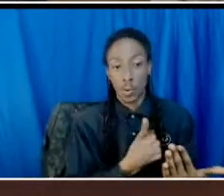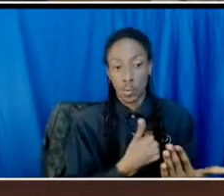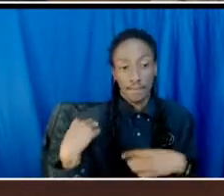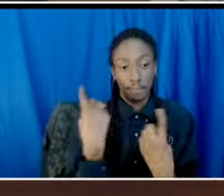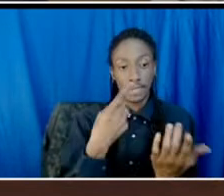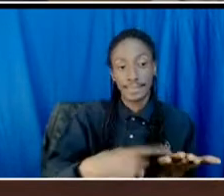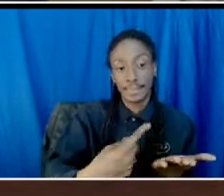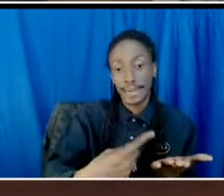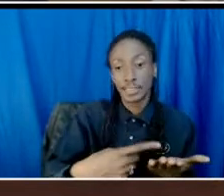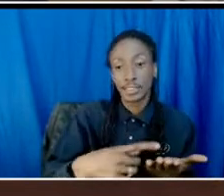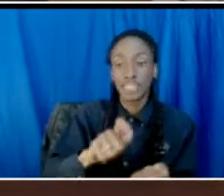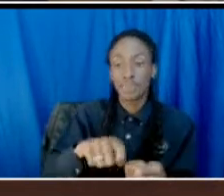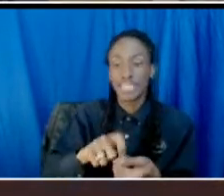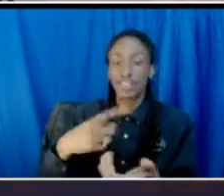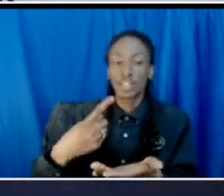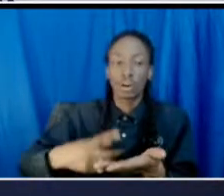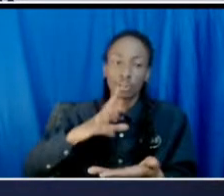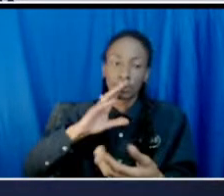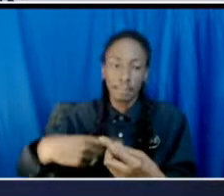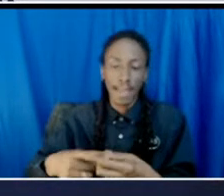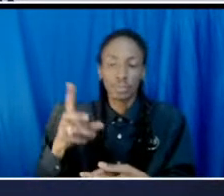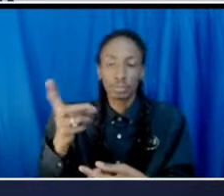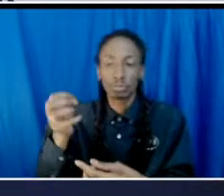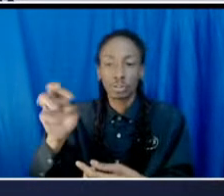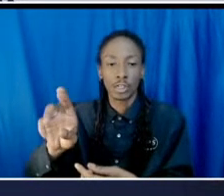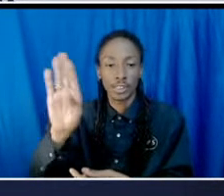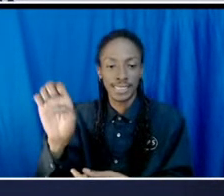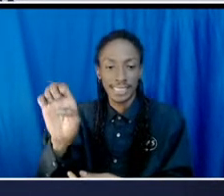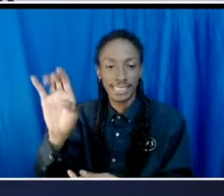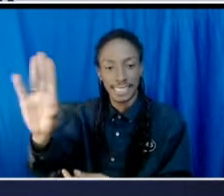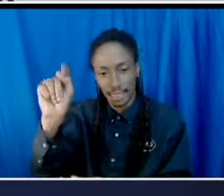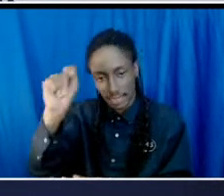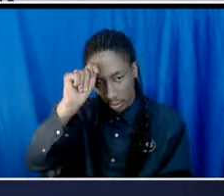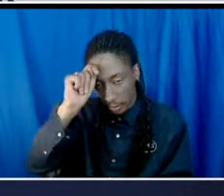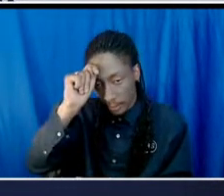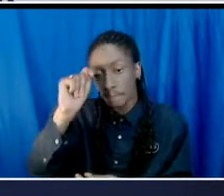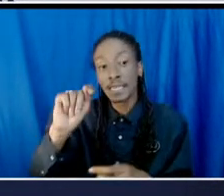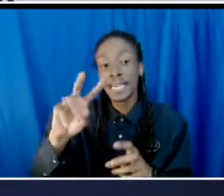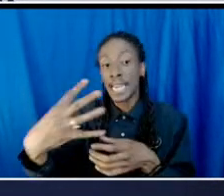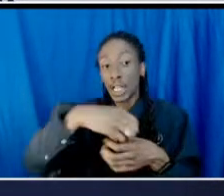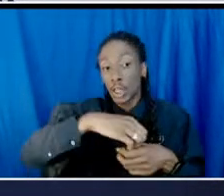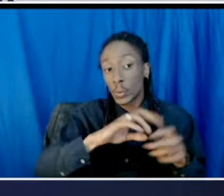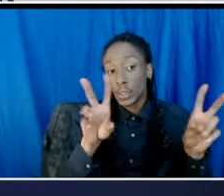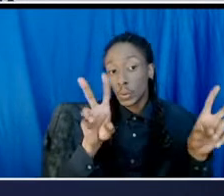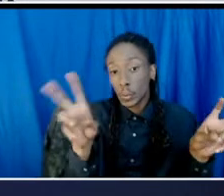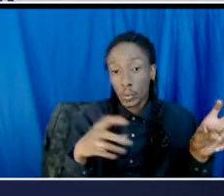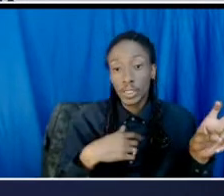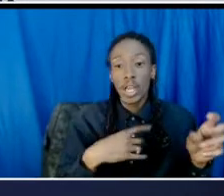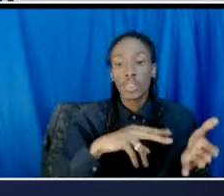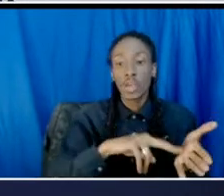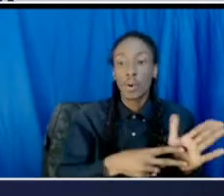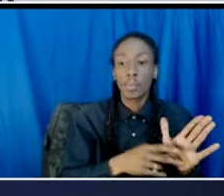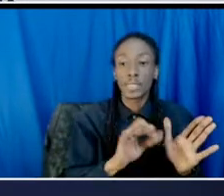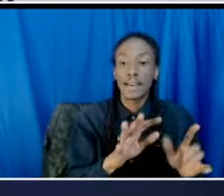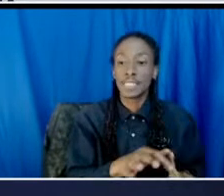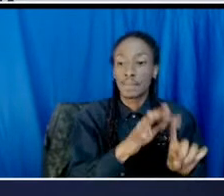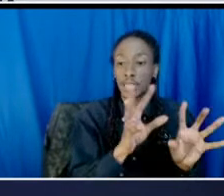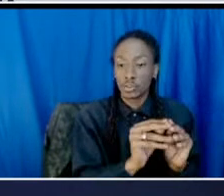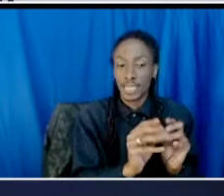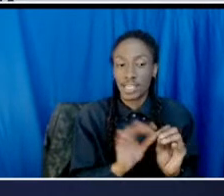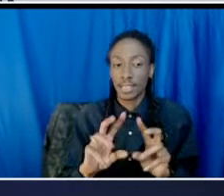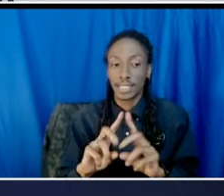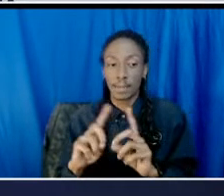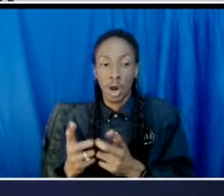about some of Dr. Eastman's theories, including, quote, the purpose of the special session the department recommends would be for the